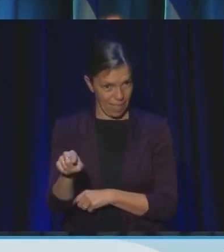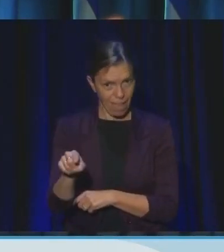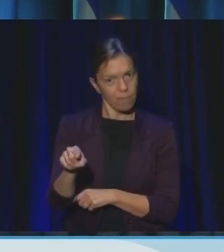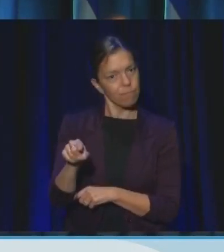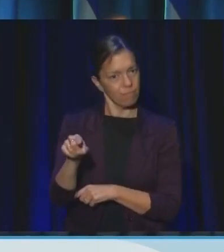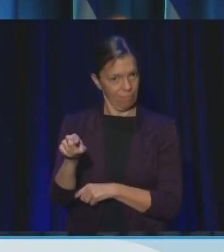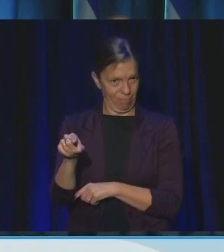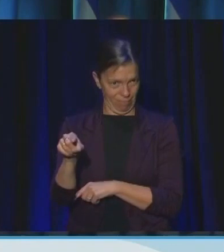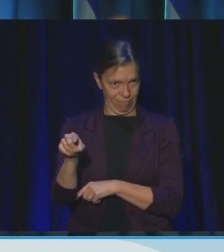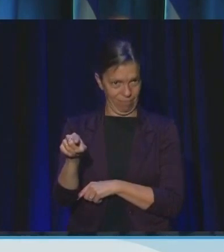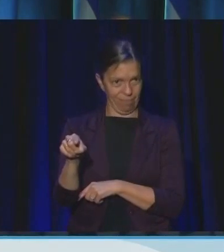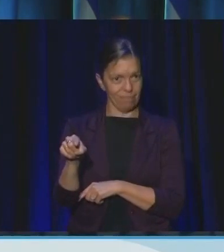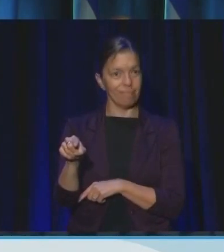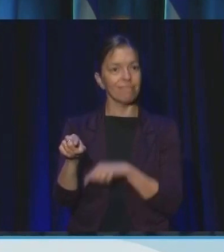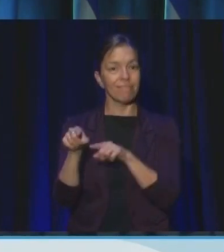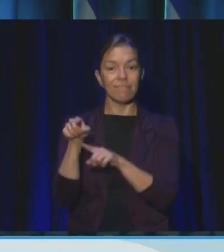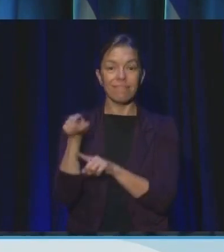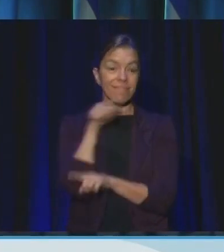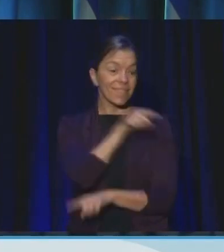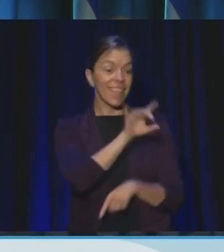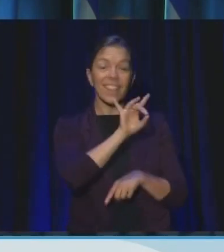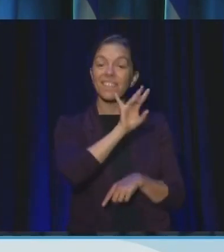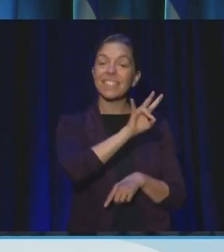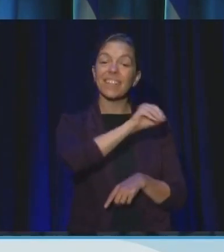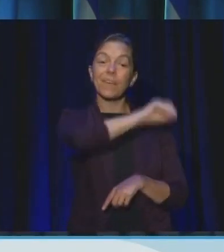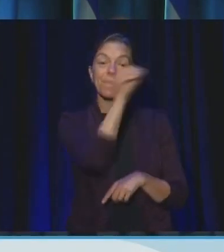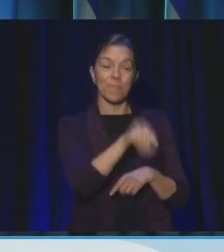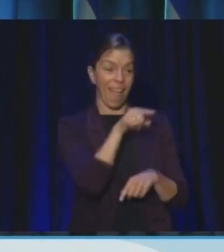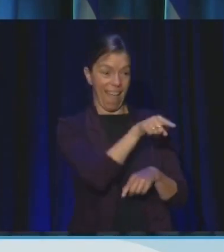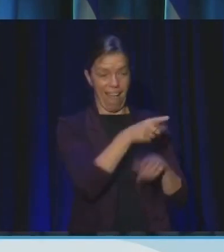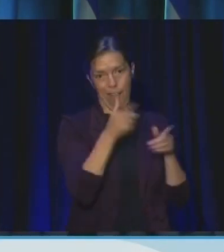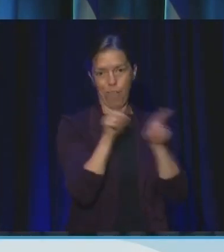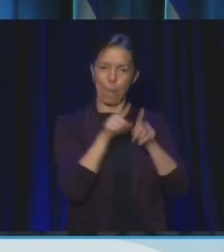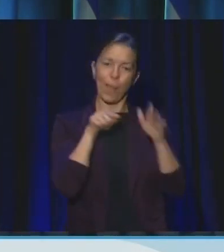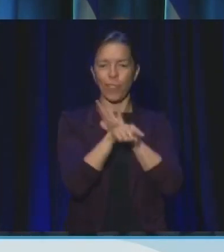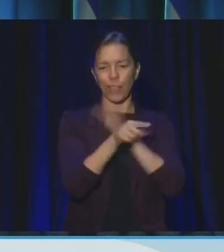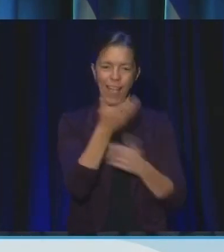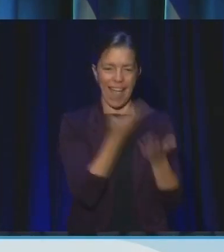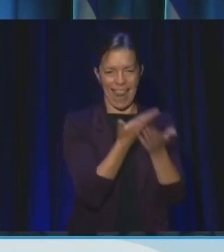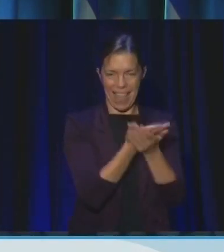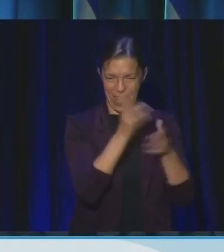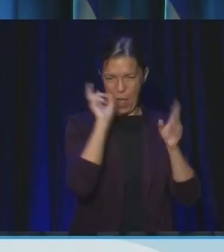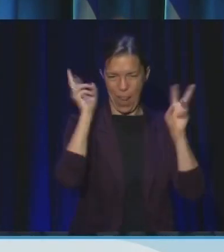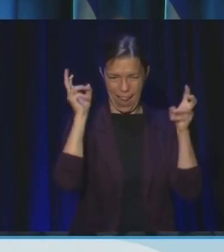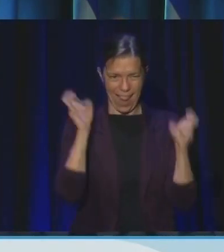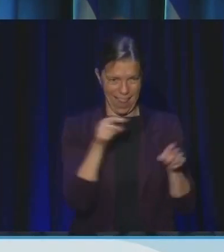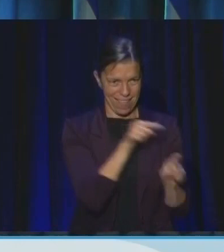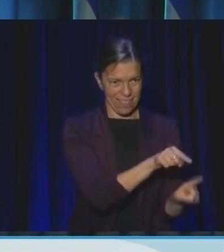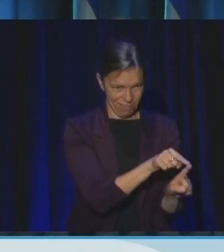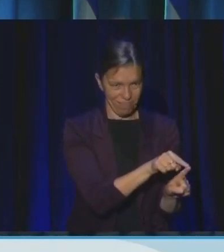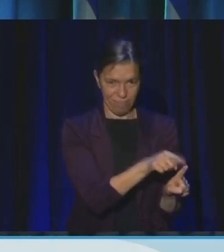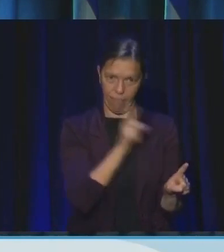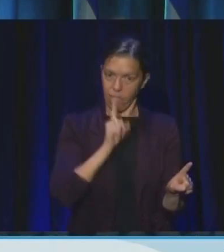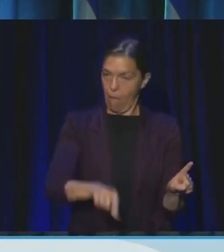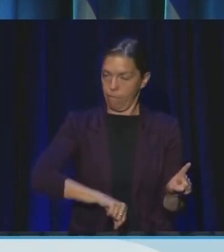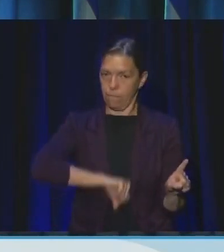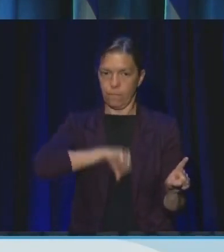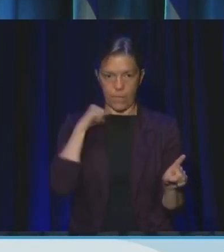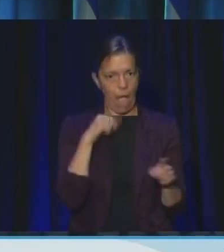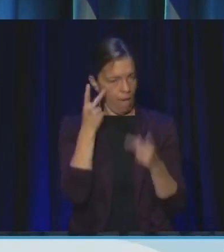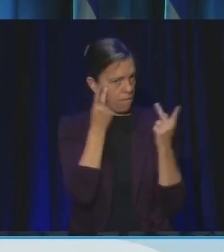87%. So, I want to tell you all the admiration that have for the nation québécoise for this